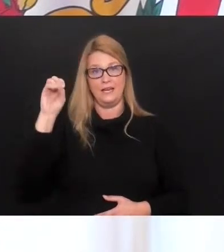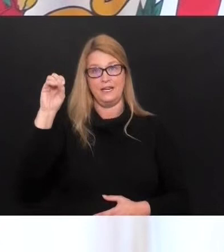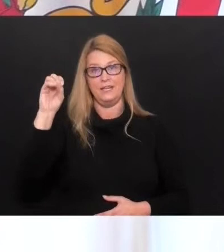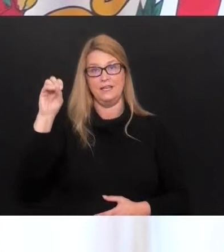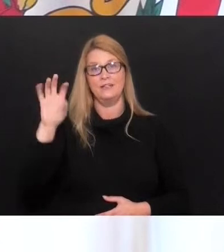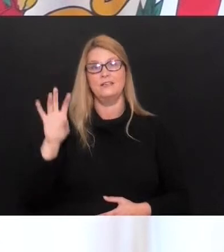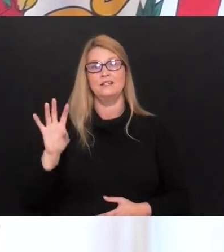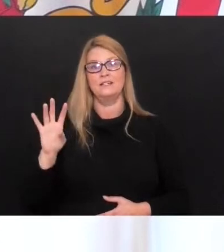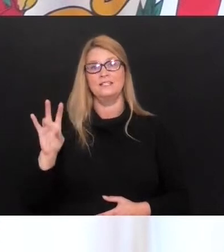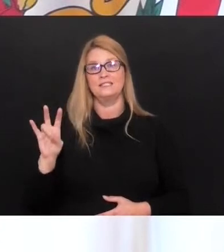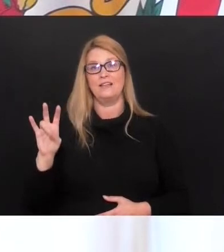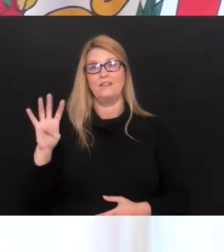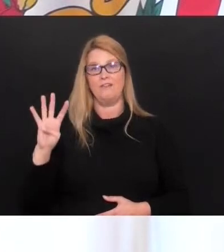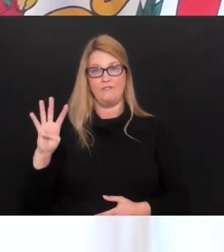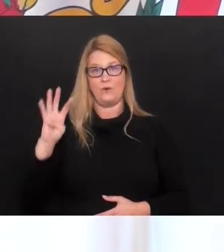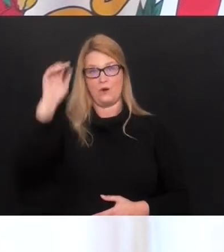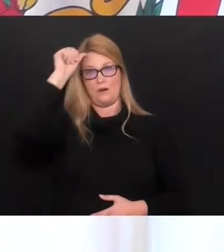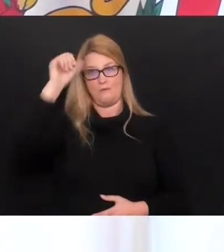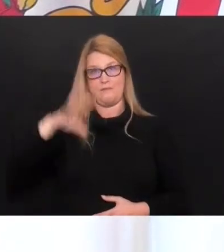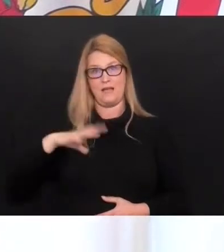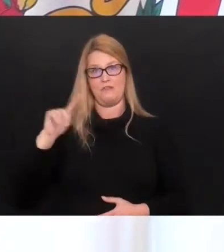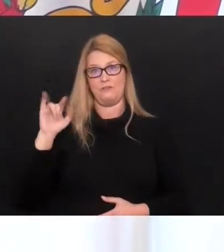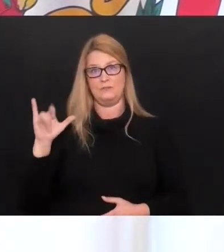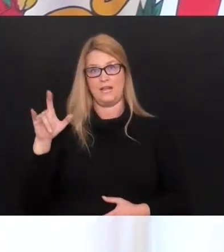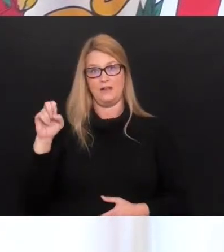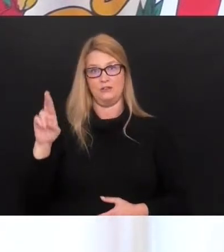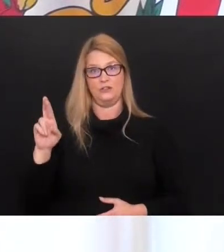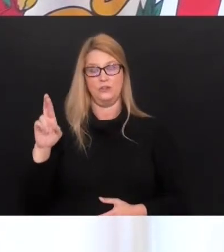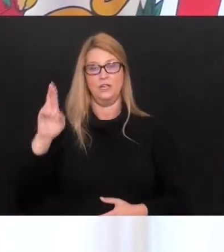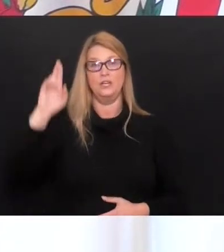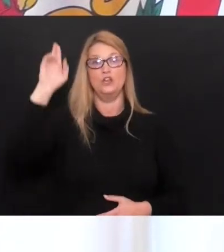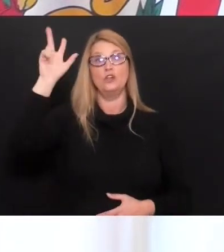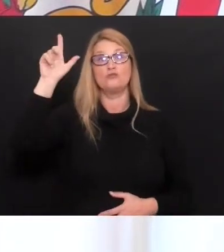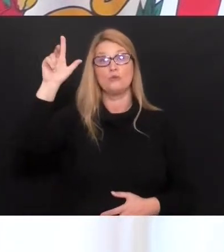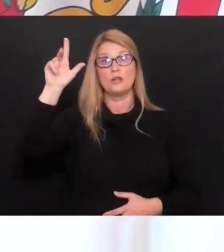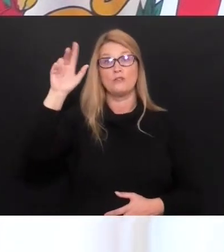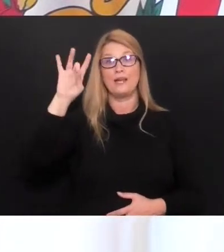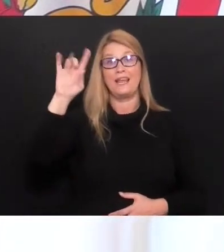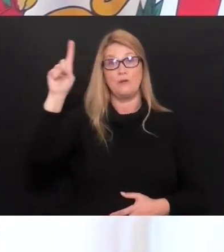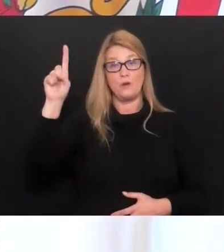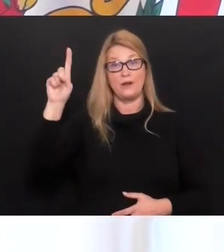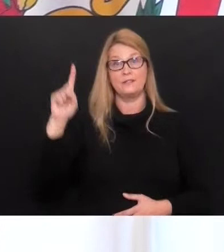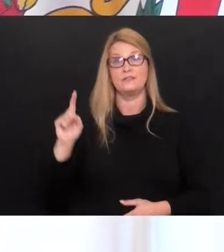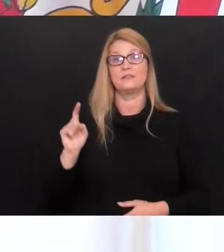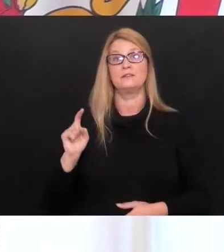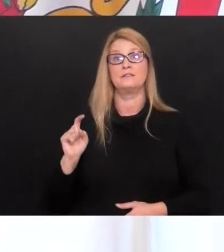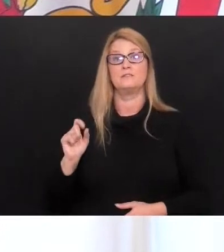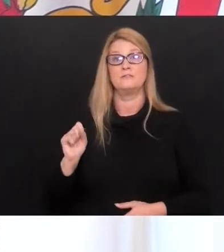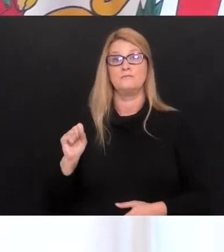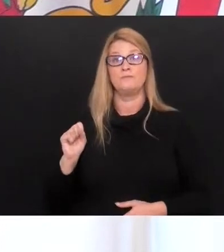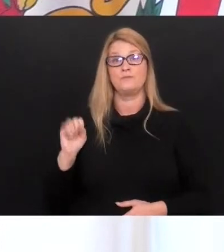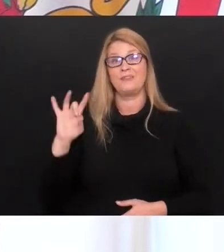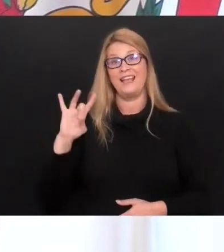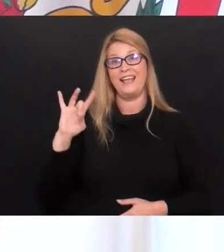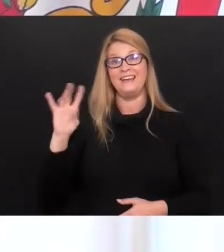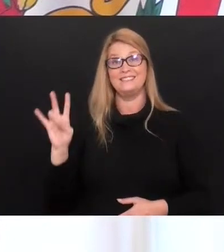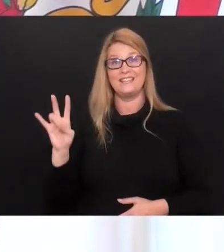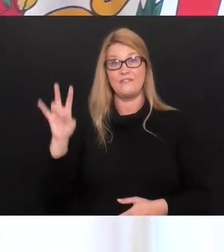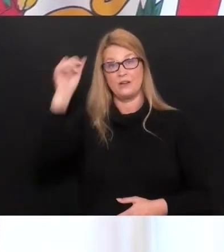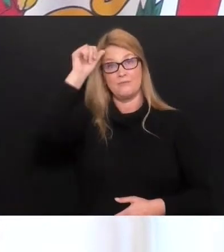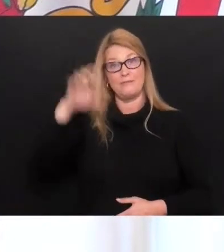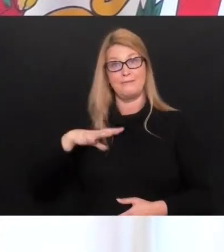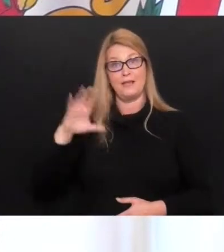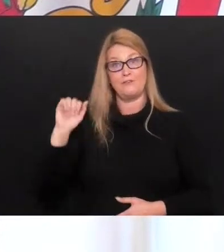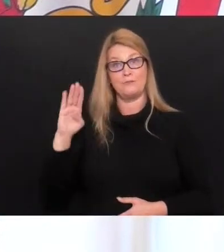is a 74-year-old male from Tyler County. Our 2,381st death is an 87-year-old male